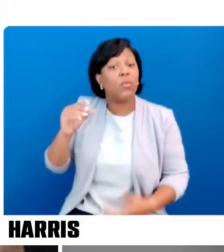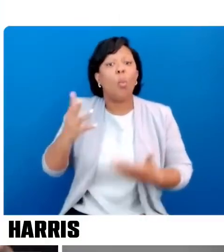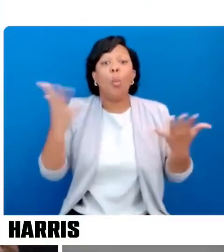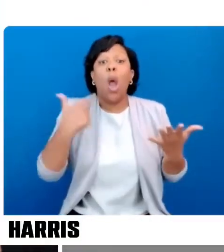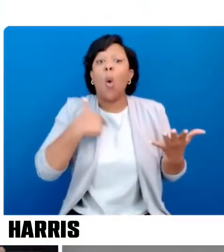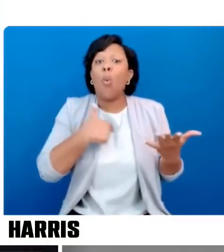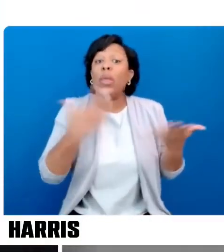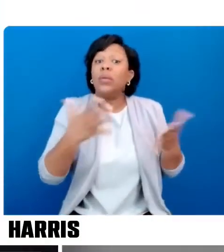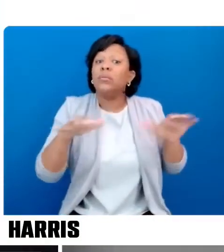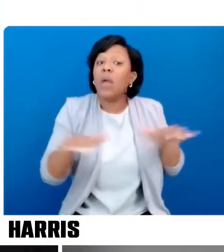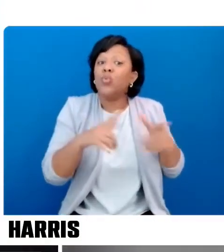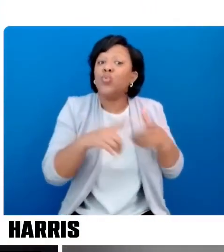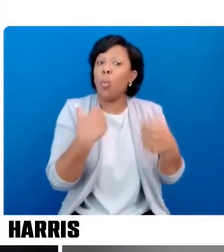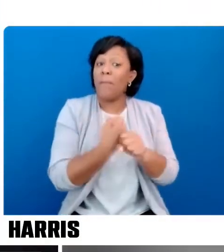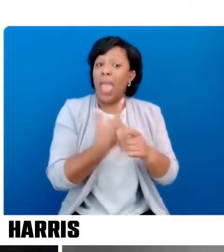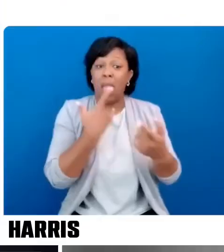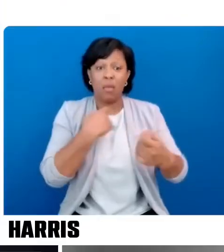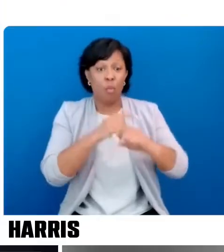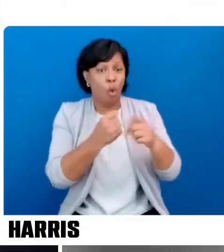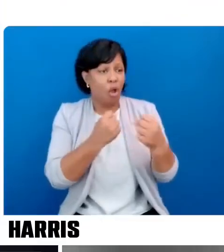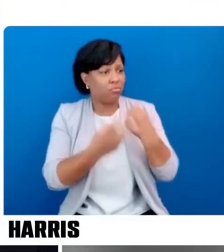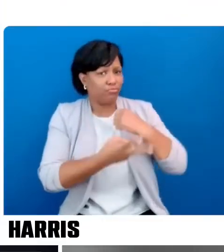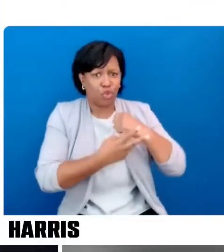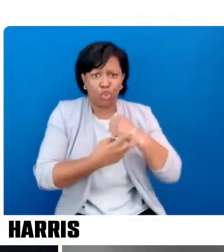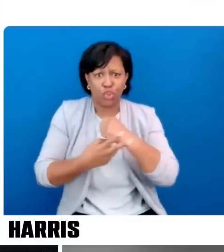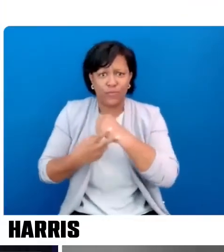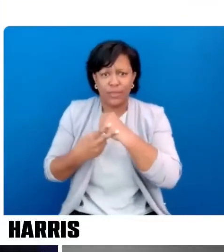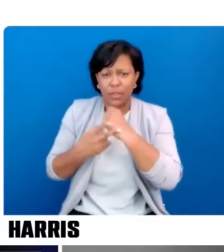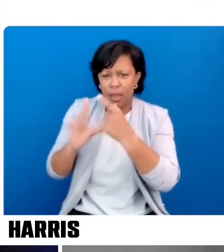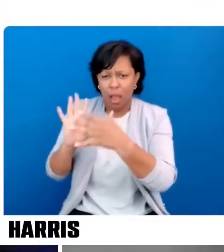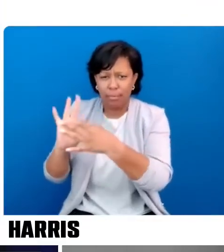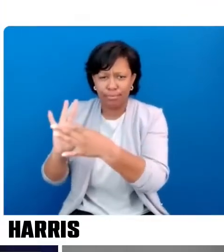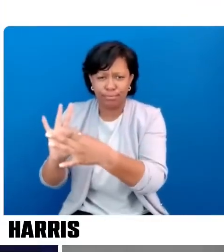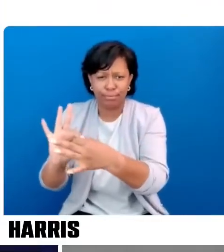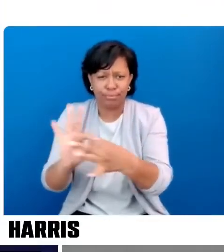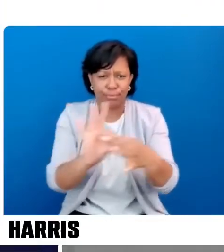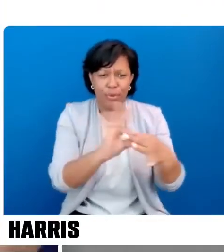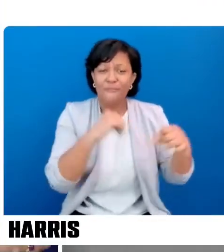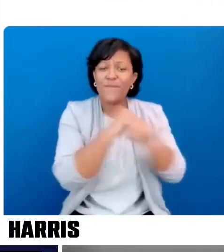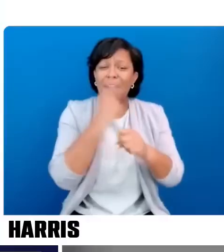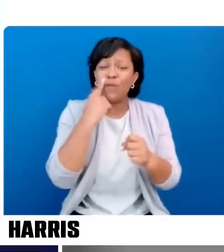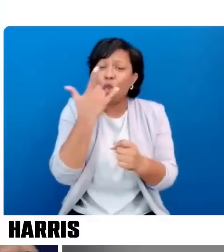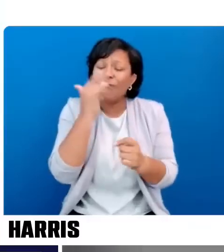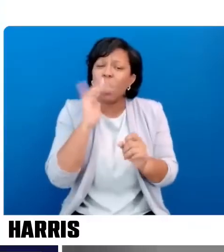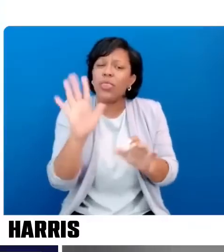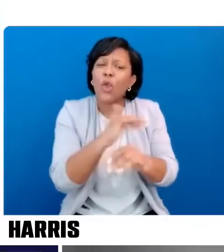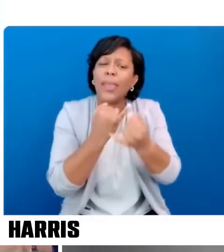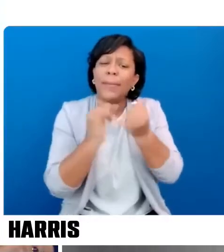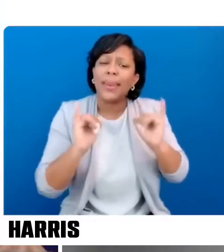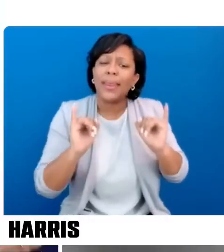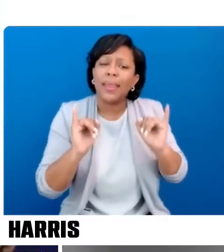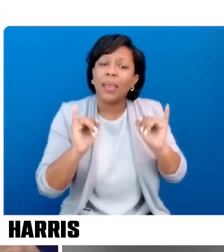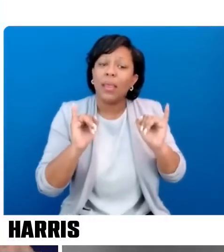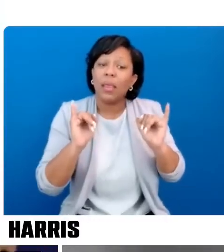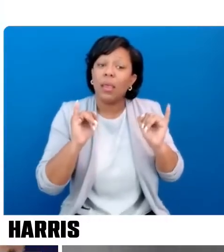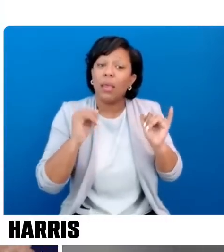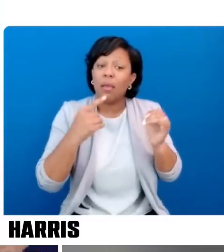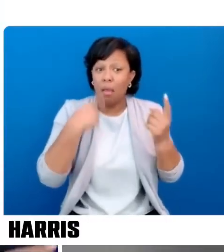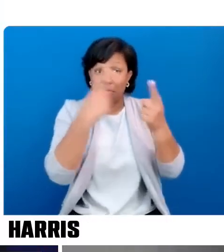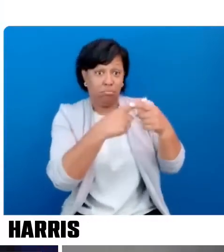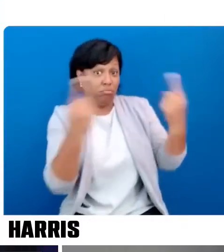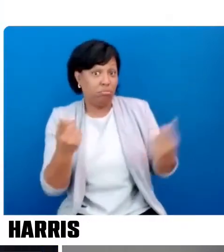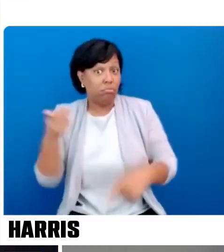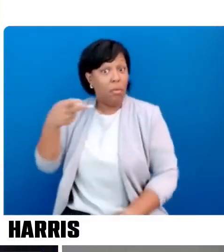to fight for their independence. Otherwise, Putin would be sitting in Kyiv with his eyes on the rest of Europe, starting